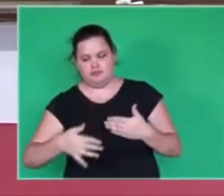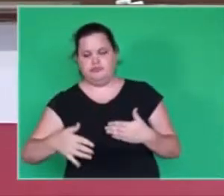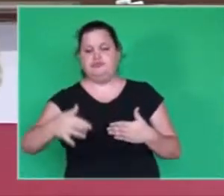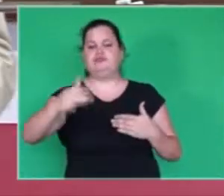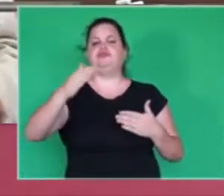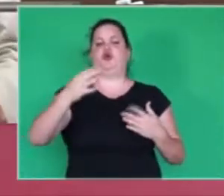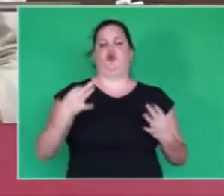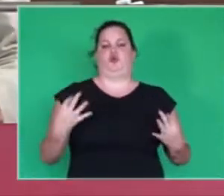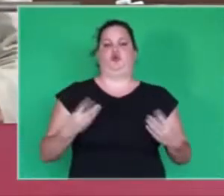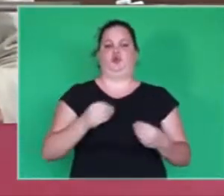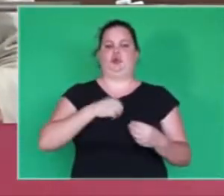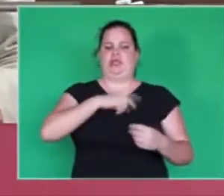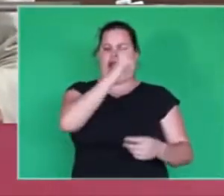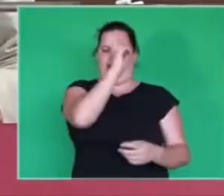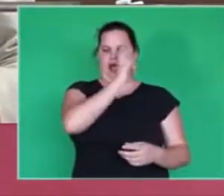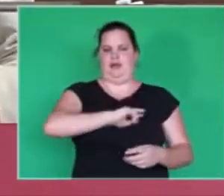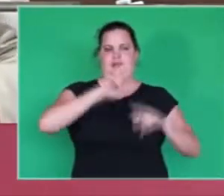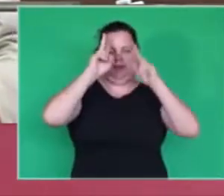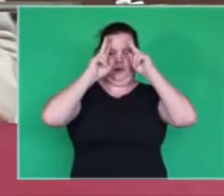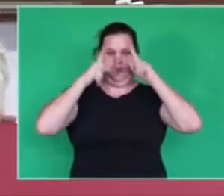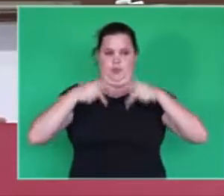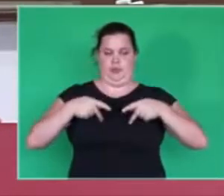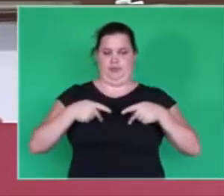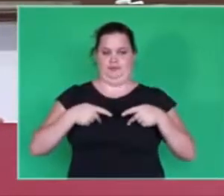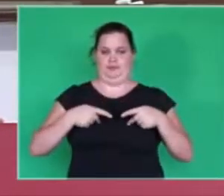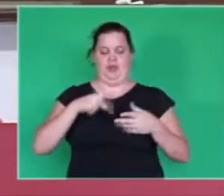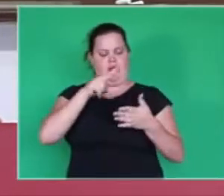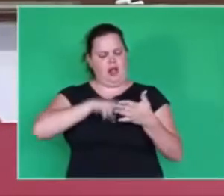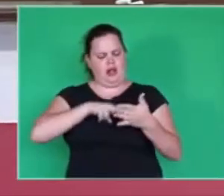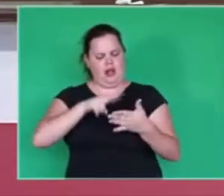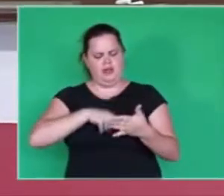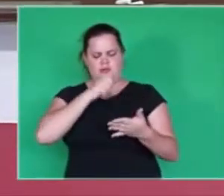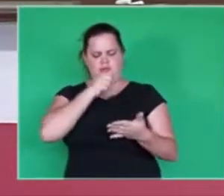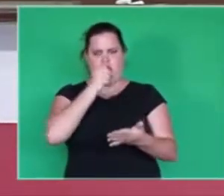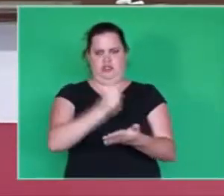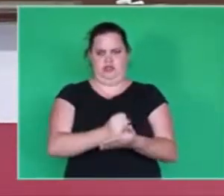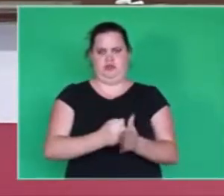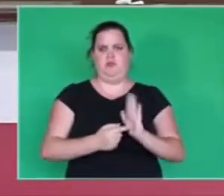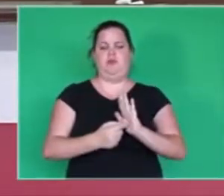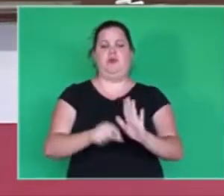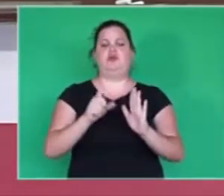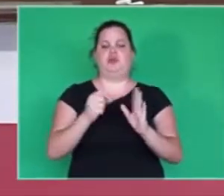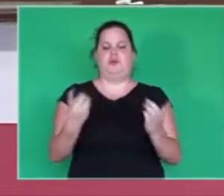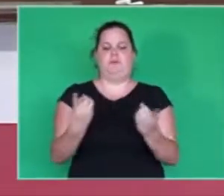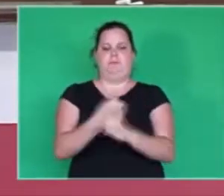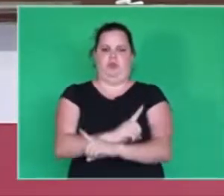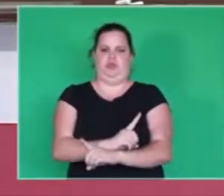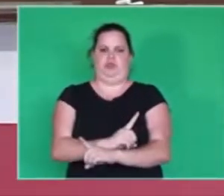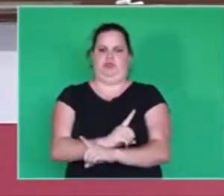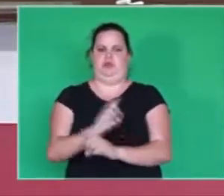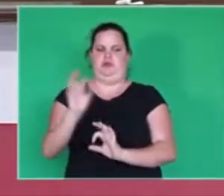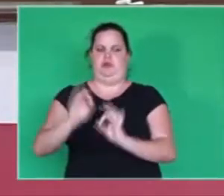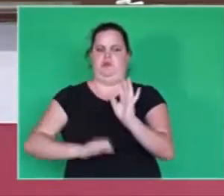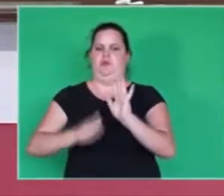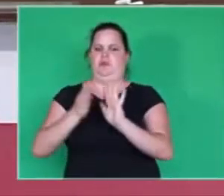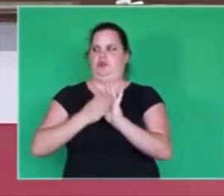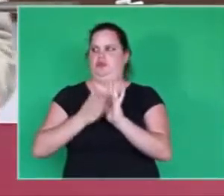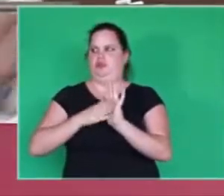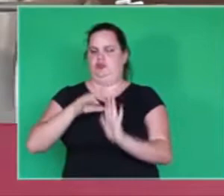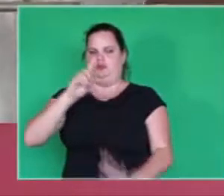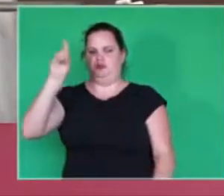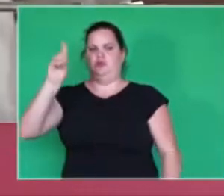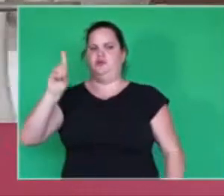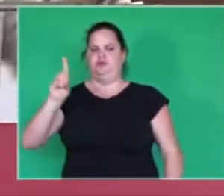And we're going to look at the Old Testament, the oppositions to God's project. What was God's project in the